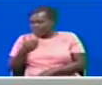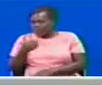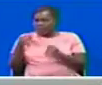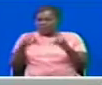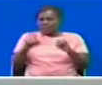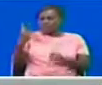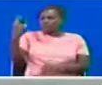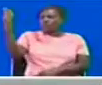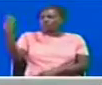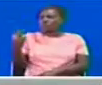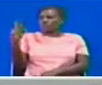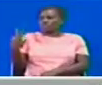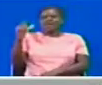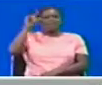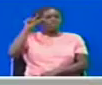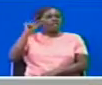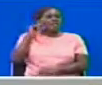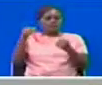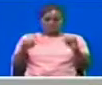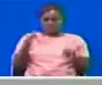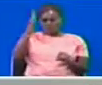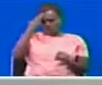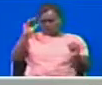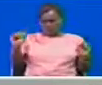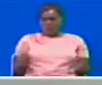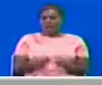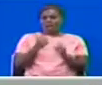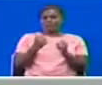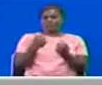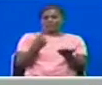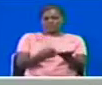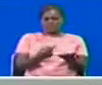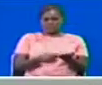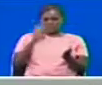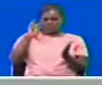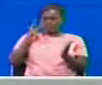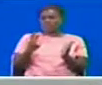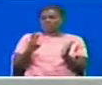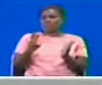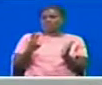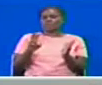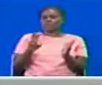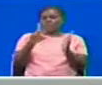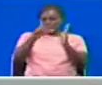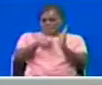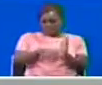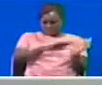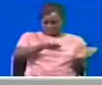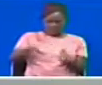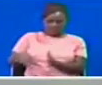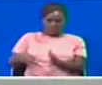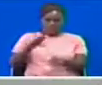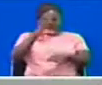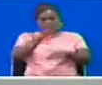have the two-thirds gender rule implemented. We know what has happened with that. We've discussed that on Checkpoint, actually, once before. So how do we get